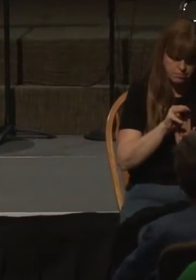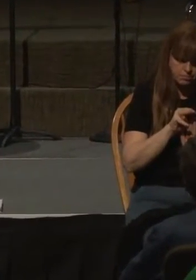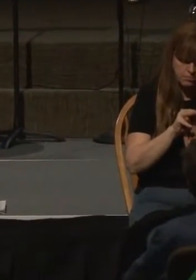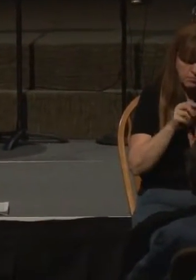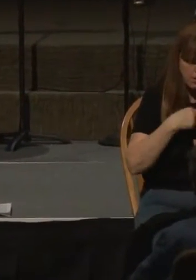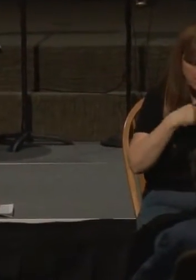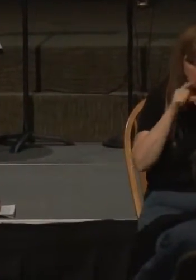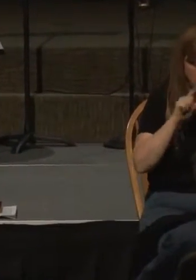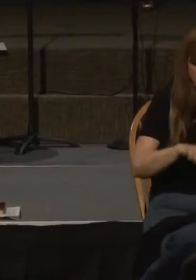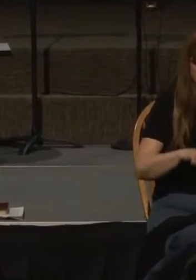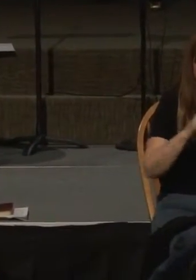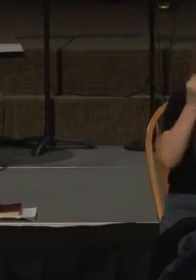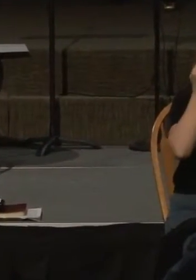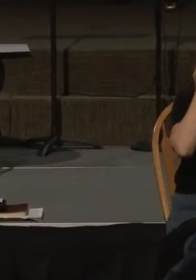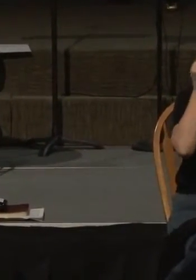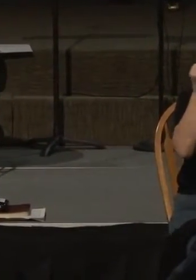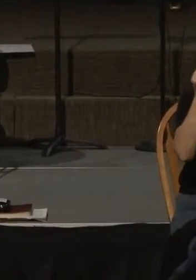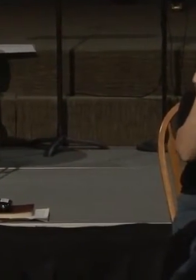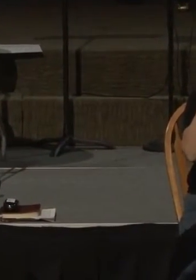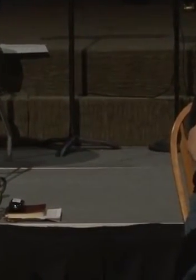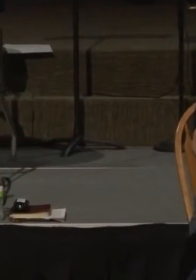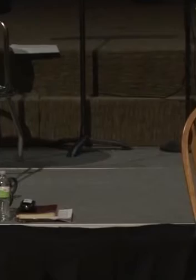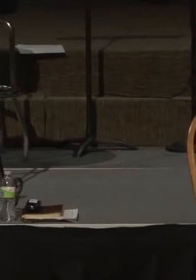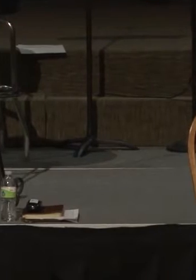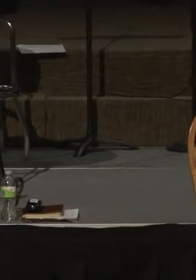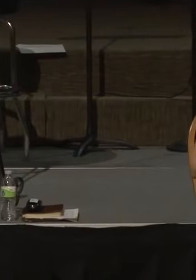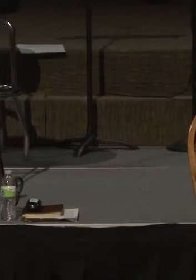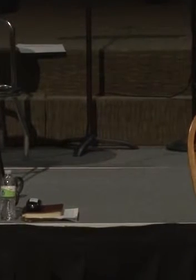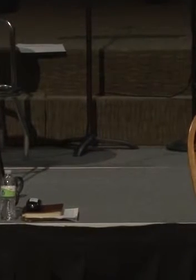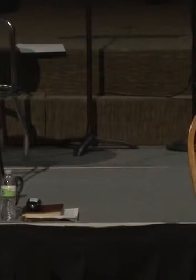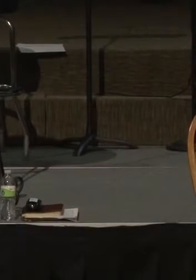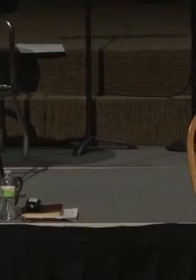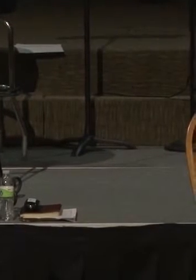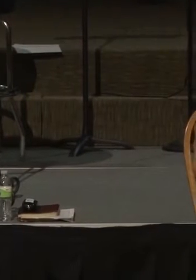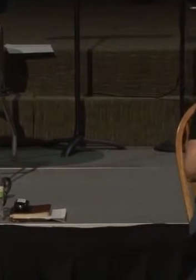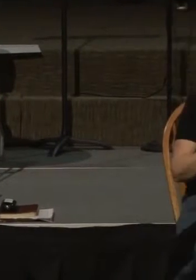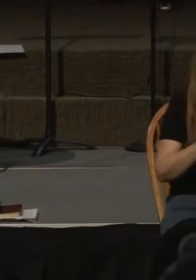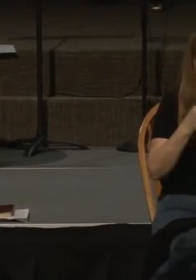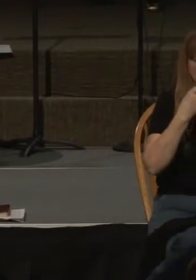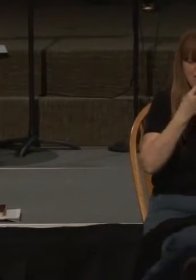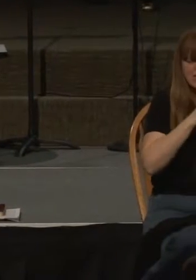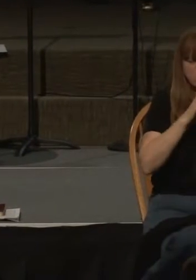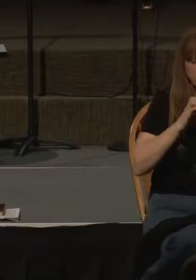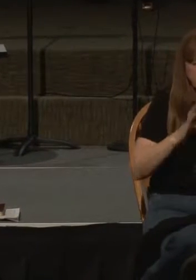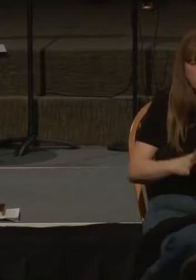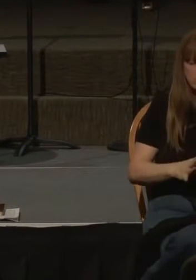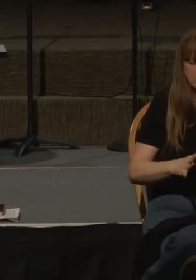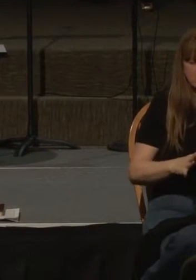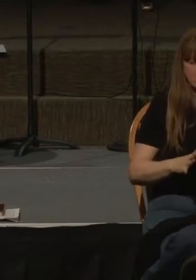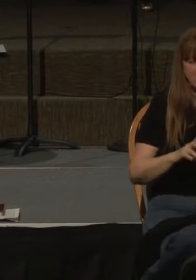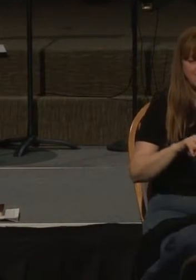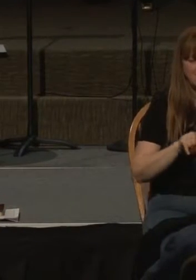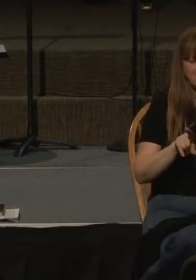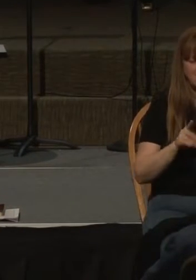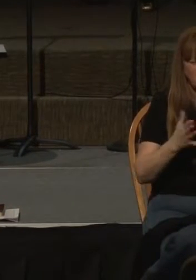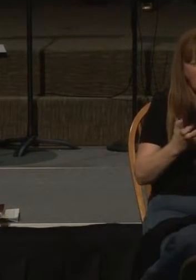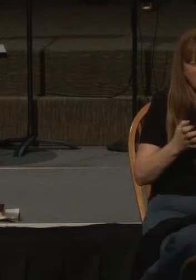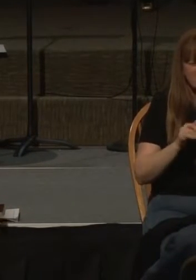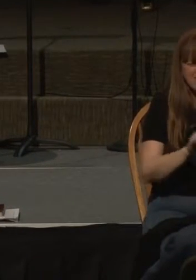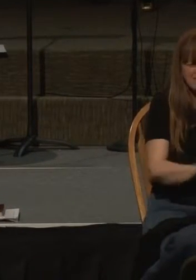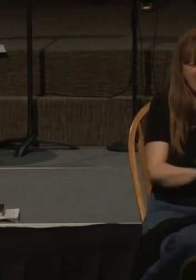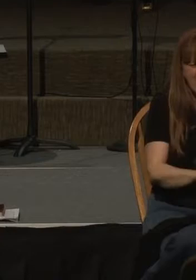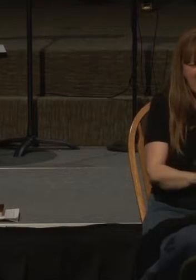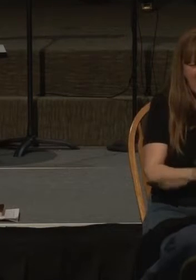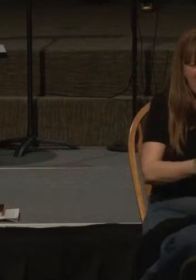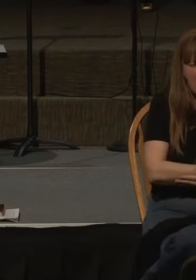I can't imagine a single person who claims the name of Christ who would want to be a baby their whole life. It's okay